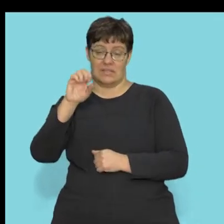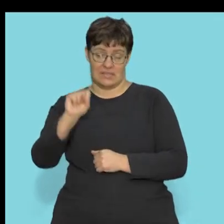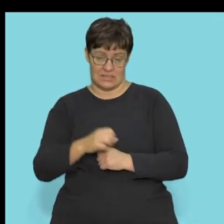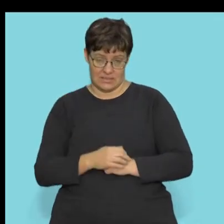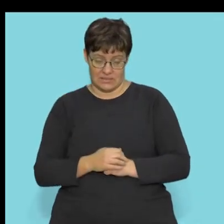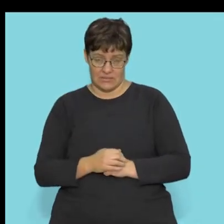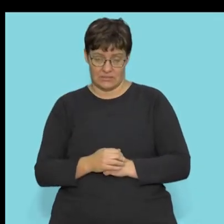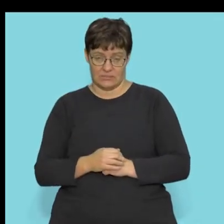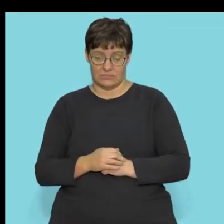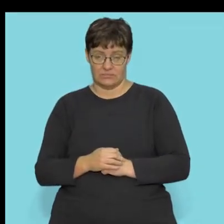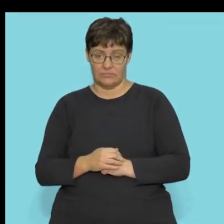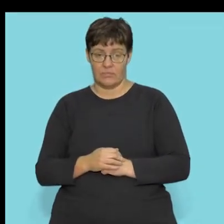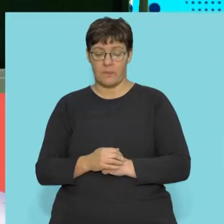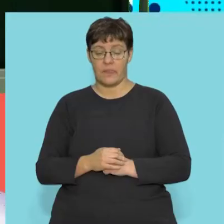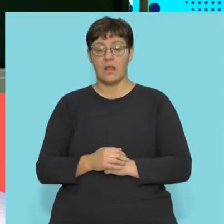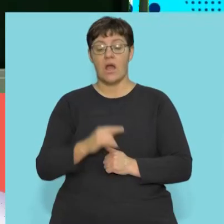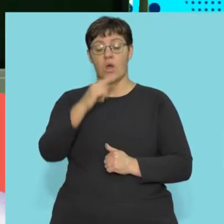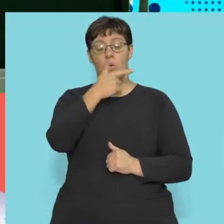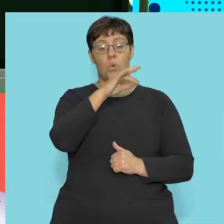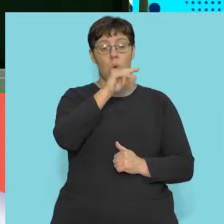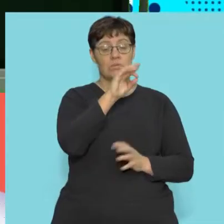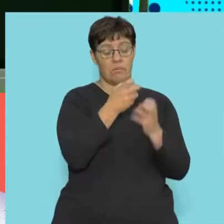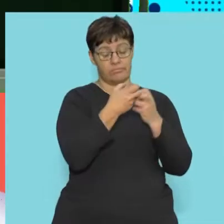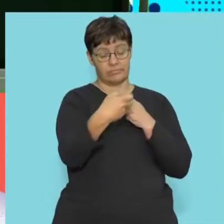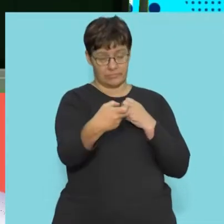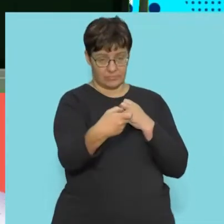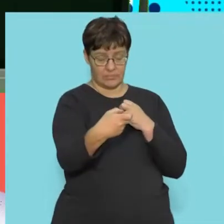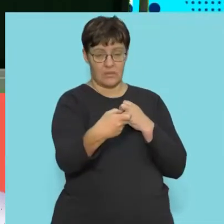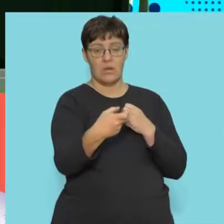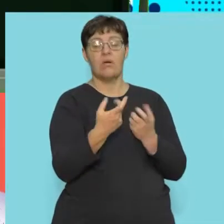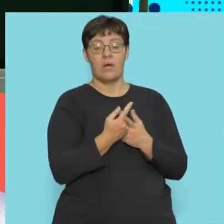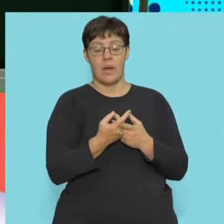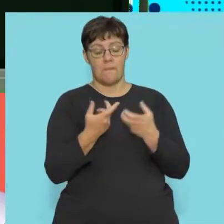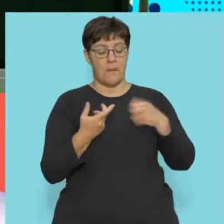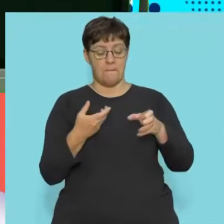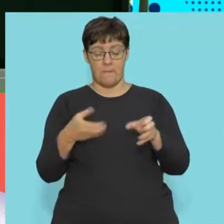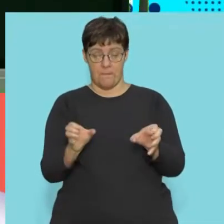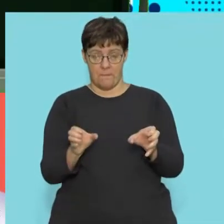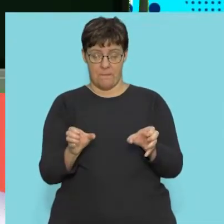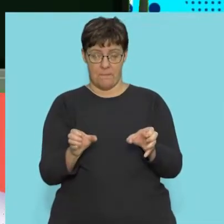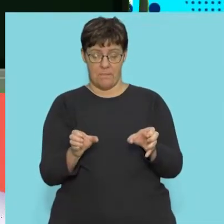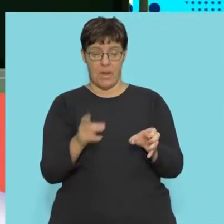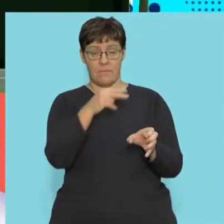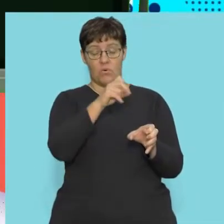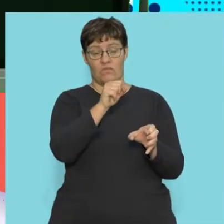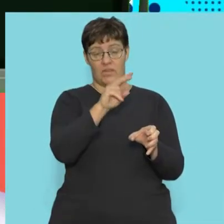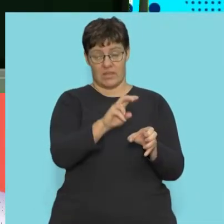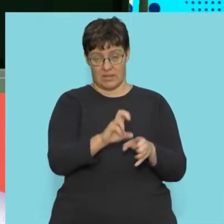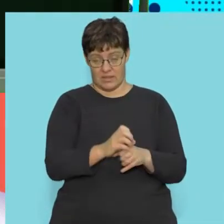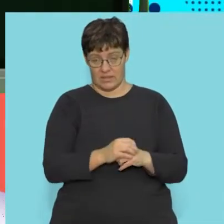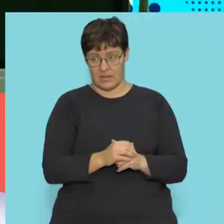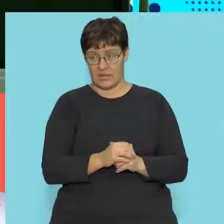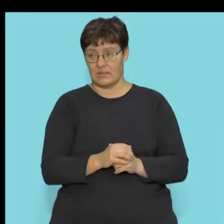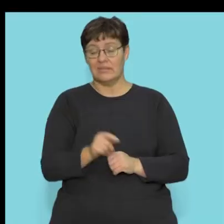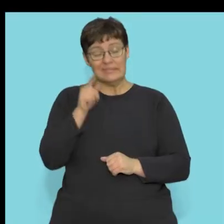So when glucose is broken up, it's broken up into 2 pyruvic acid molecules. That is